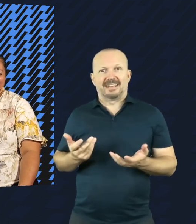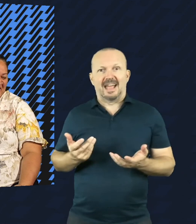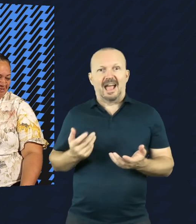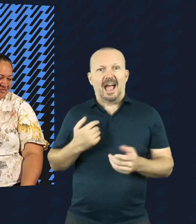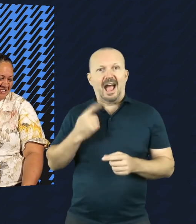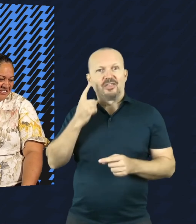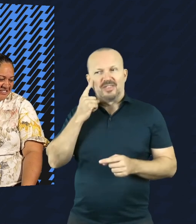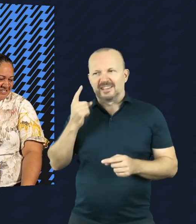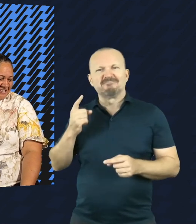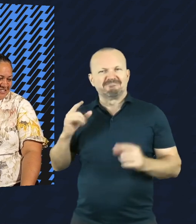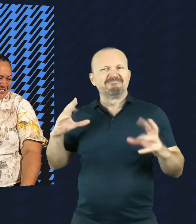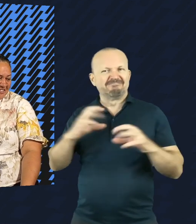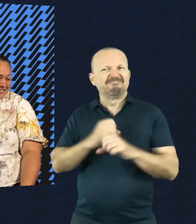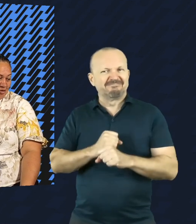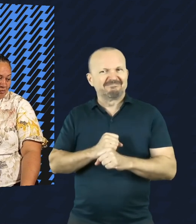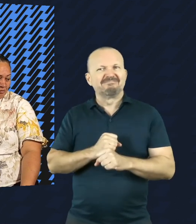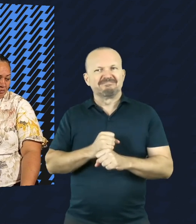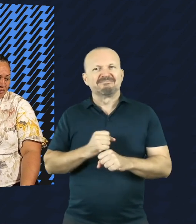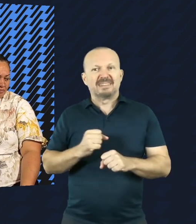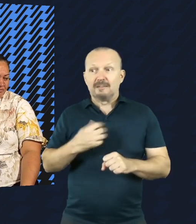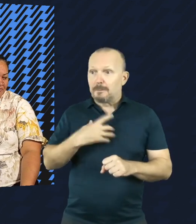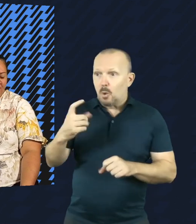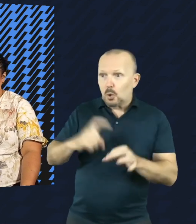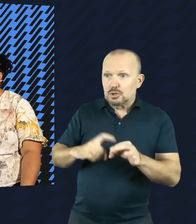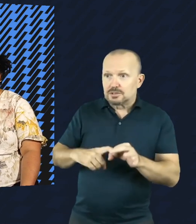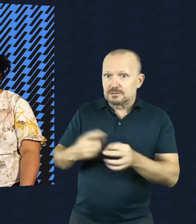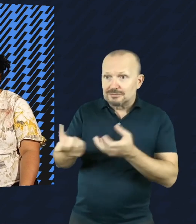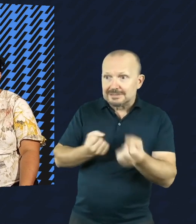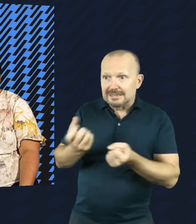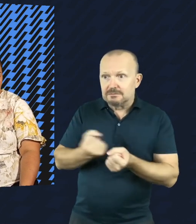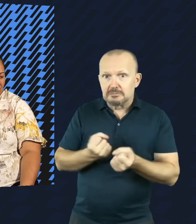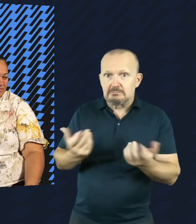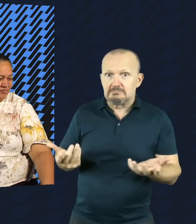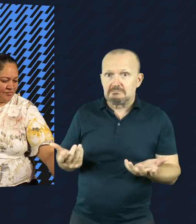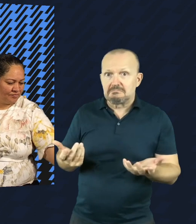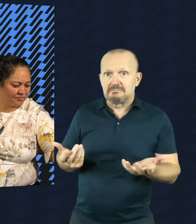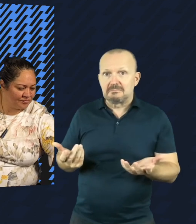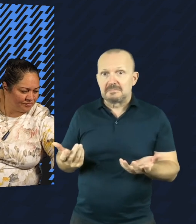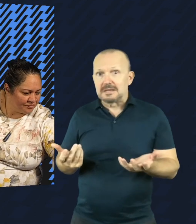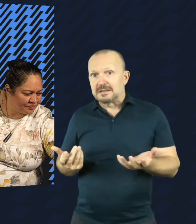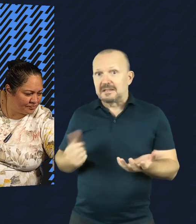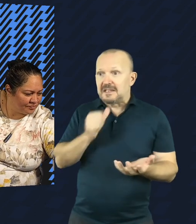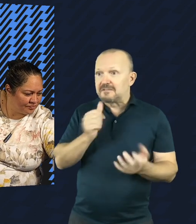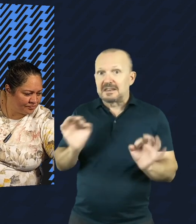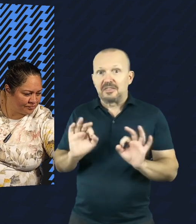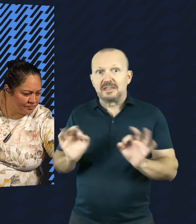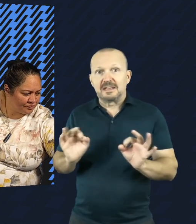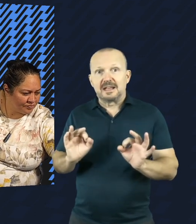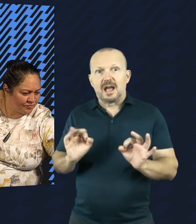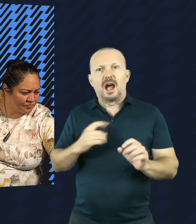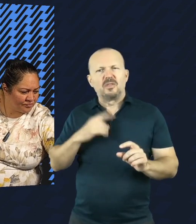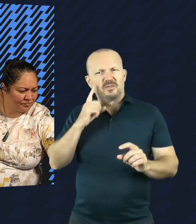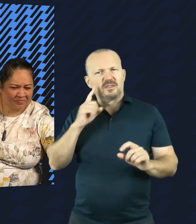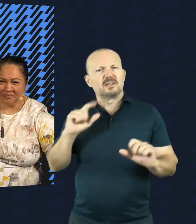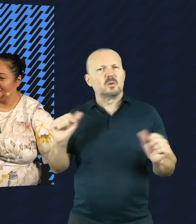now, unless there's more questions that have come through. But I think we're all finished and that we'll throw